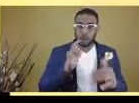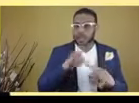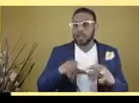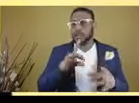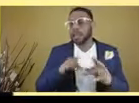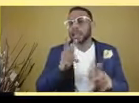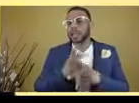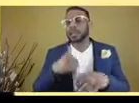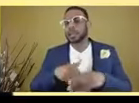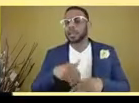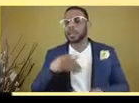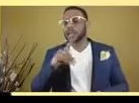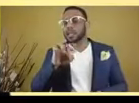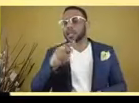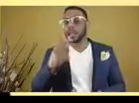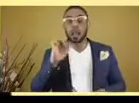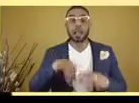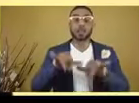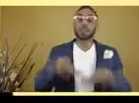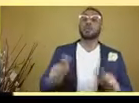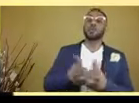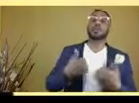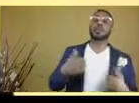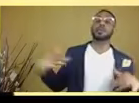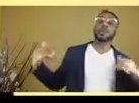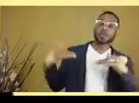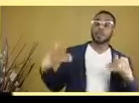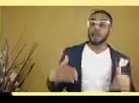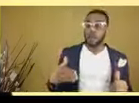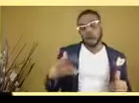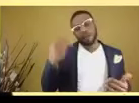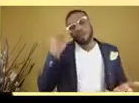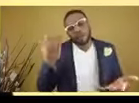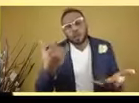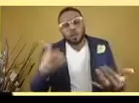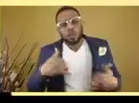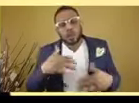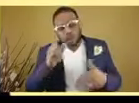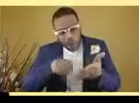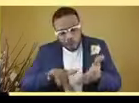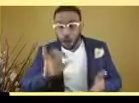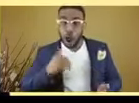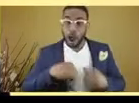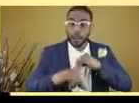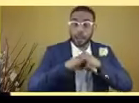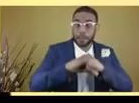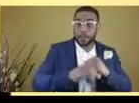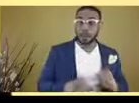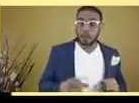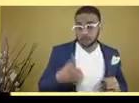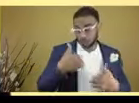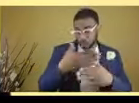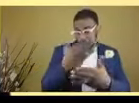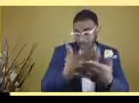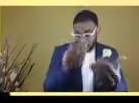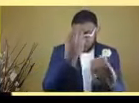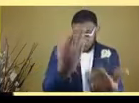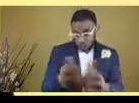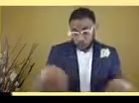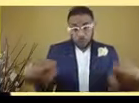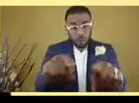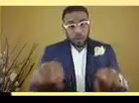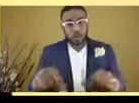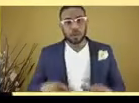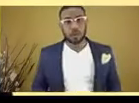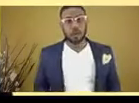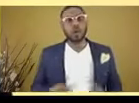me in the ditch unless you stay down there with me. For instance, we have found in our campaign, and we'll share some of these things with the data, you already